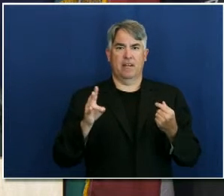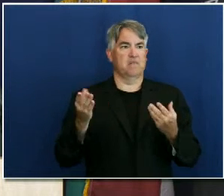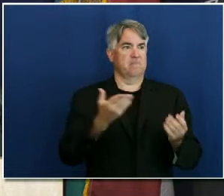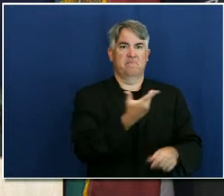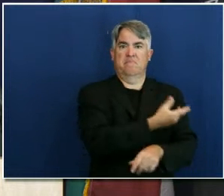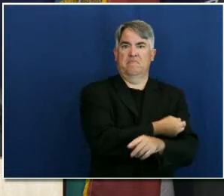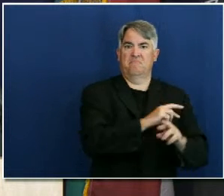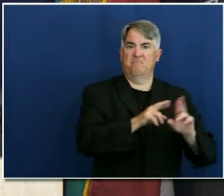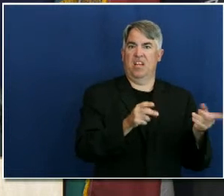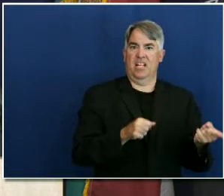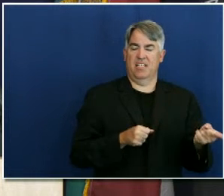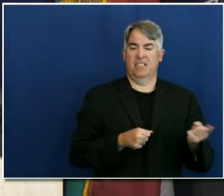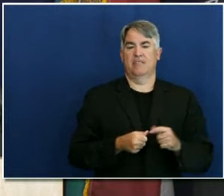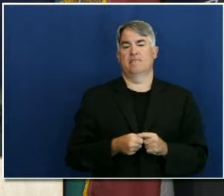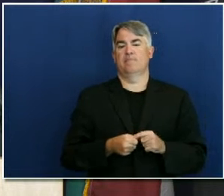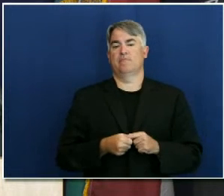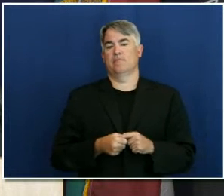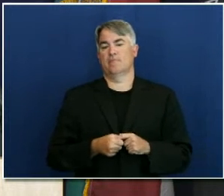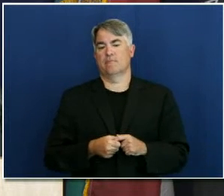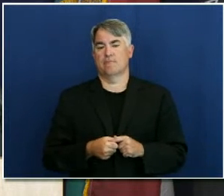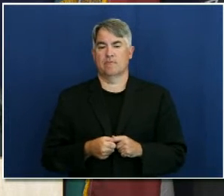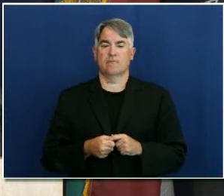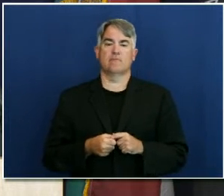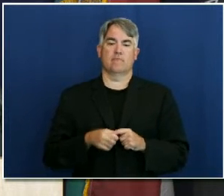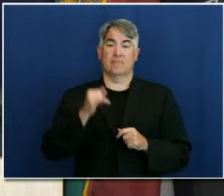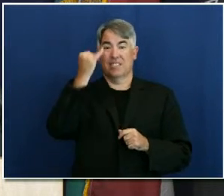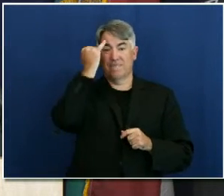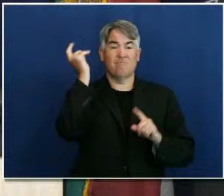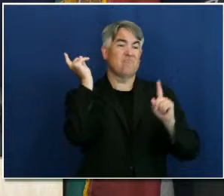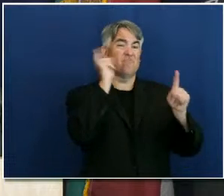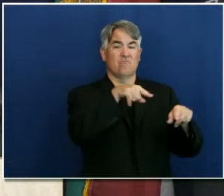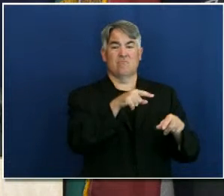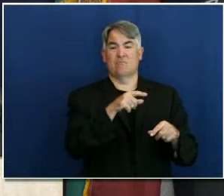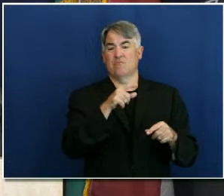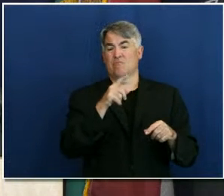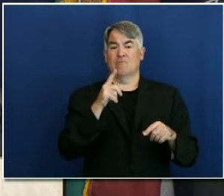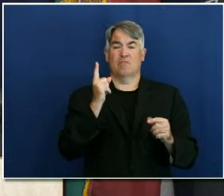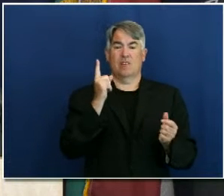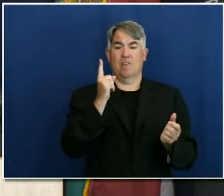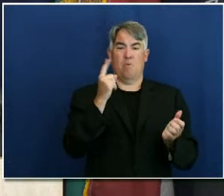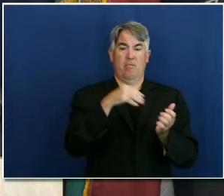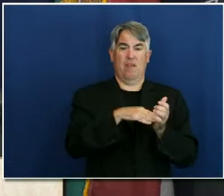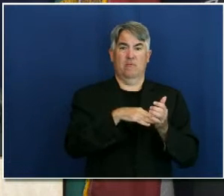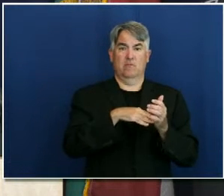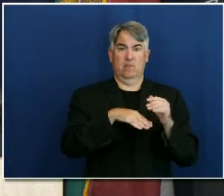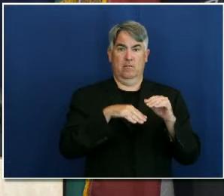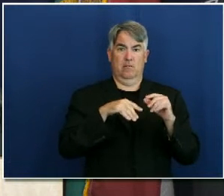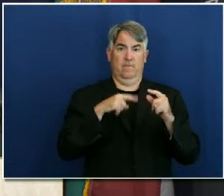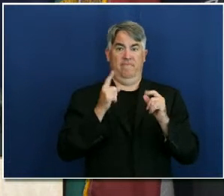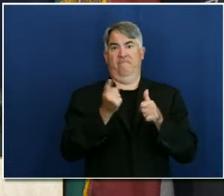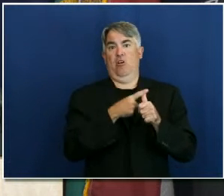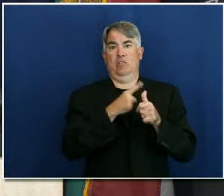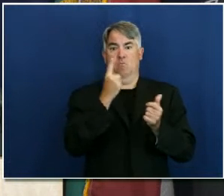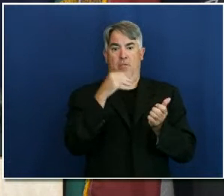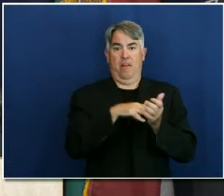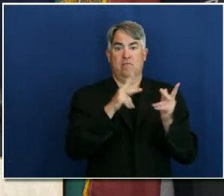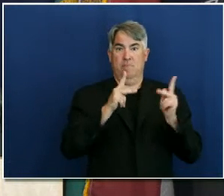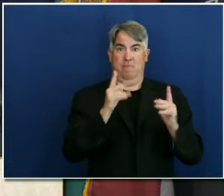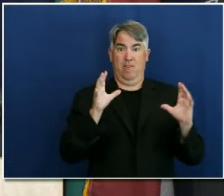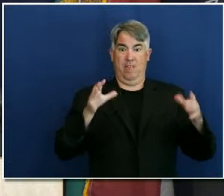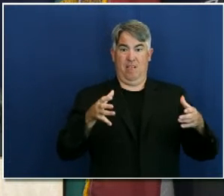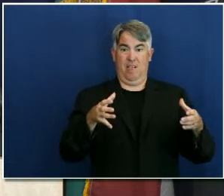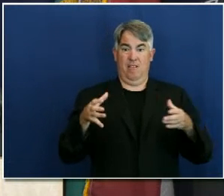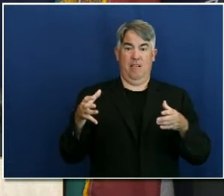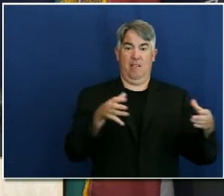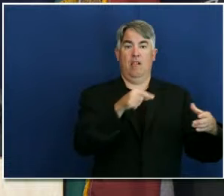get a vaccine will get a t-shirt and will be entered into the drawing. So again, continued progress with case numbers down,